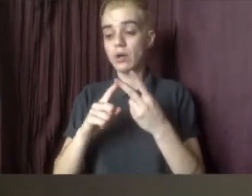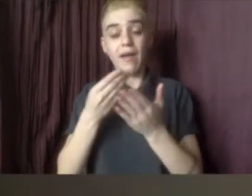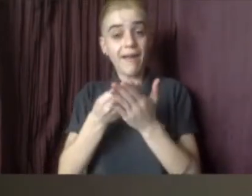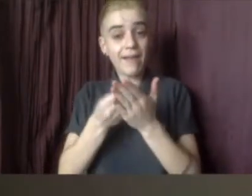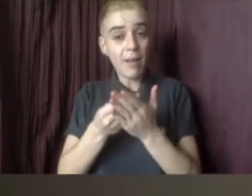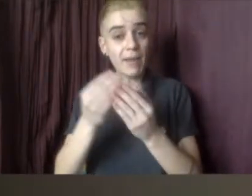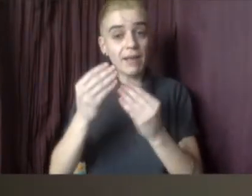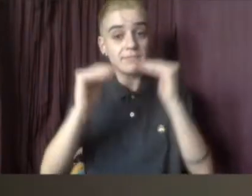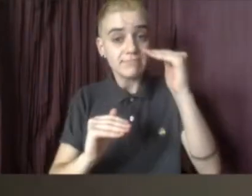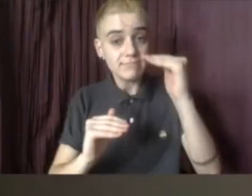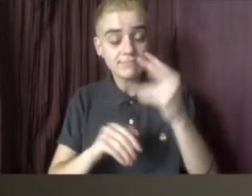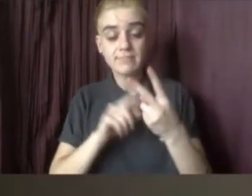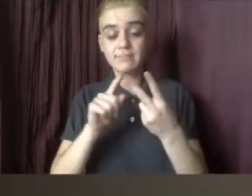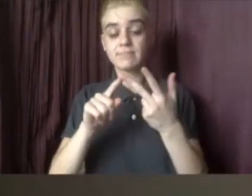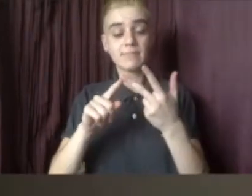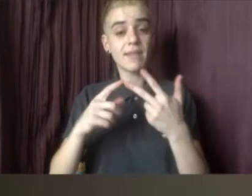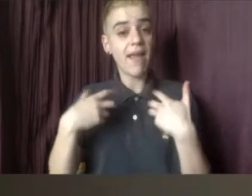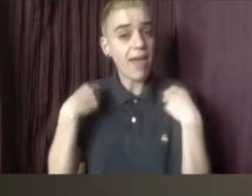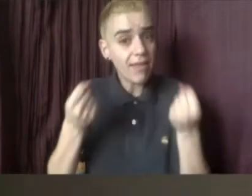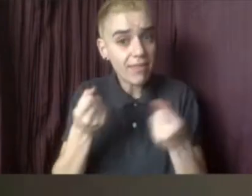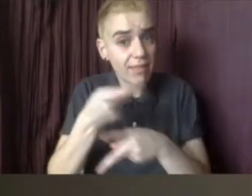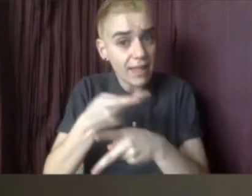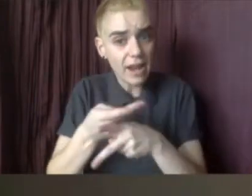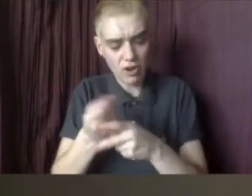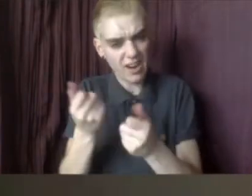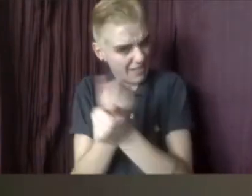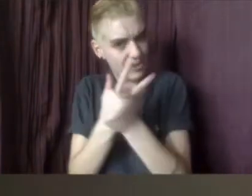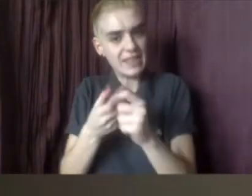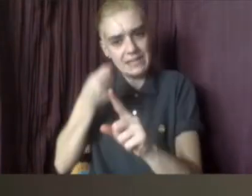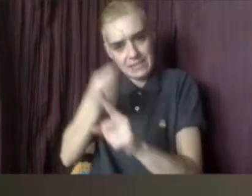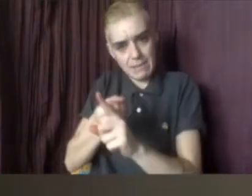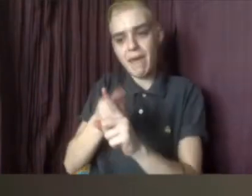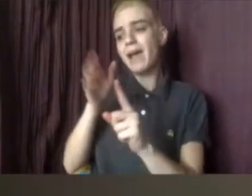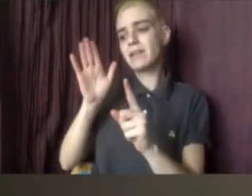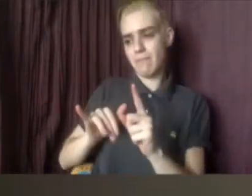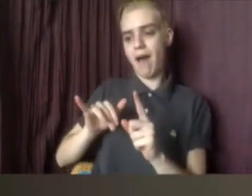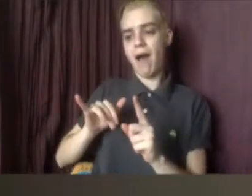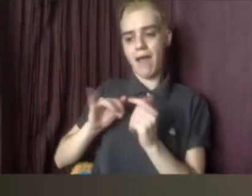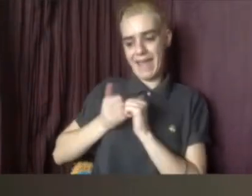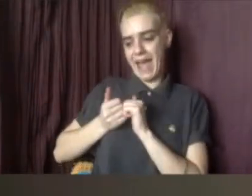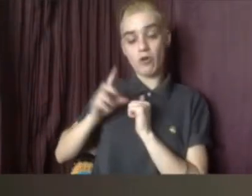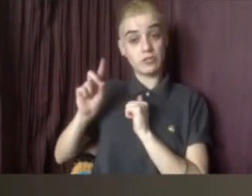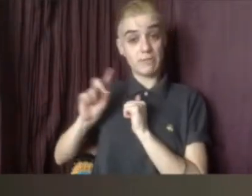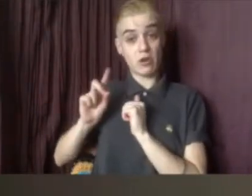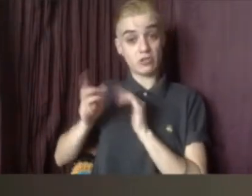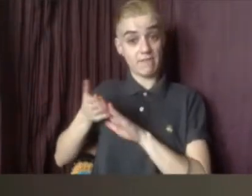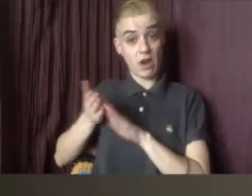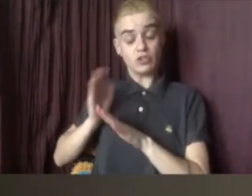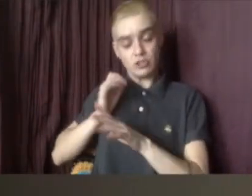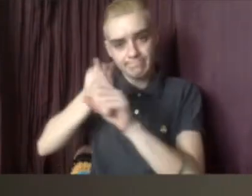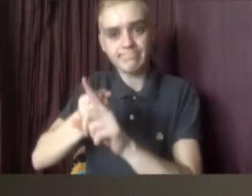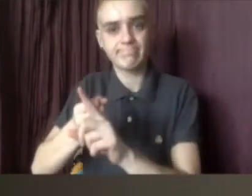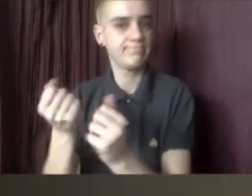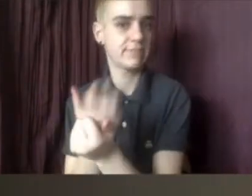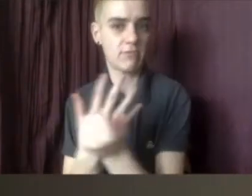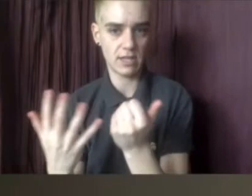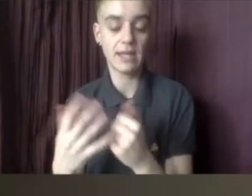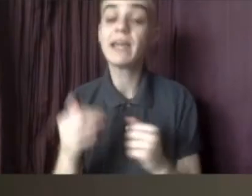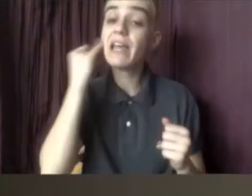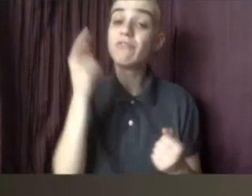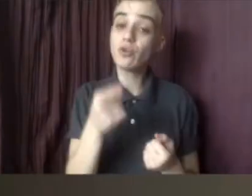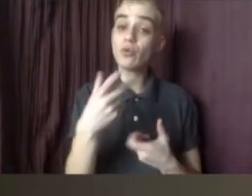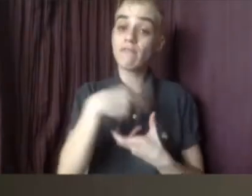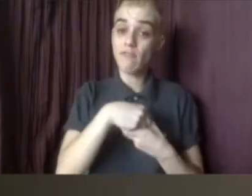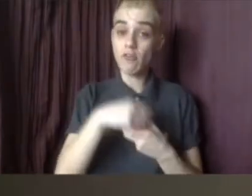are welcome. I'll put a link to our partners pamphlet, which explains how we can support your advocacy with resources